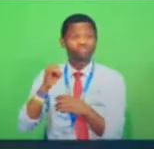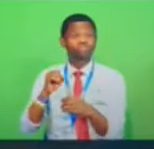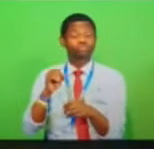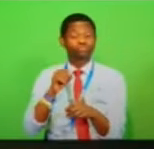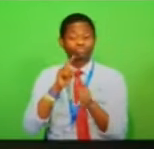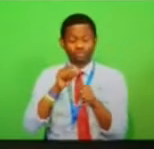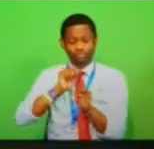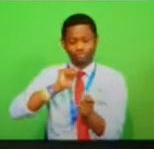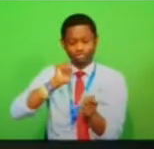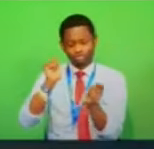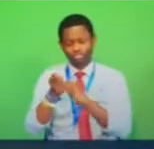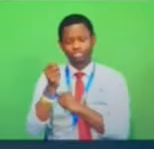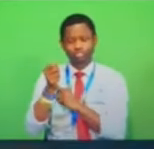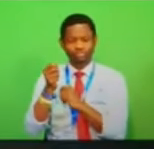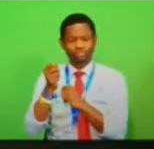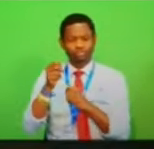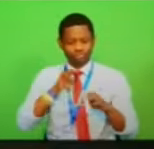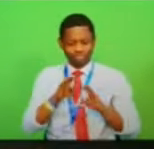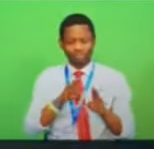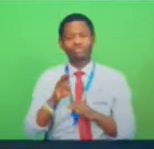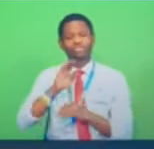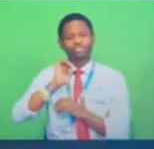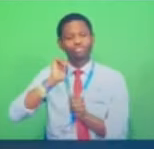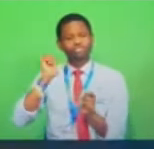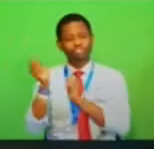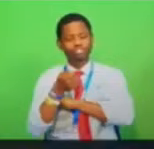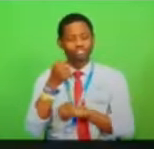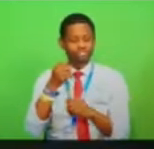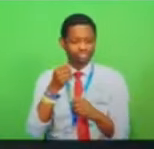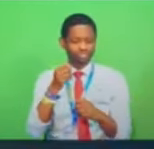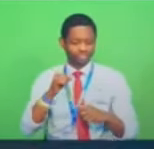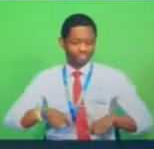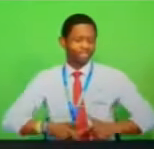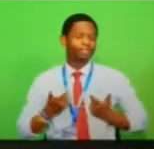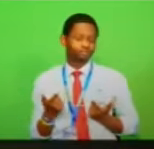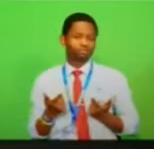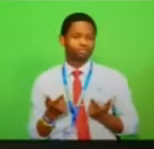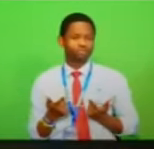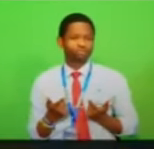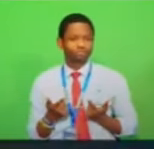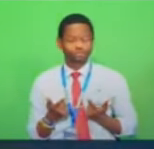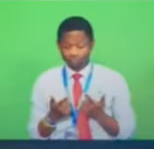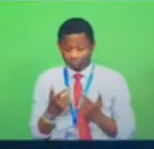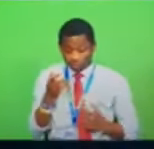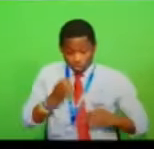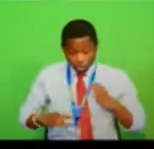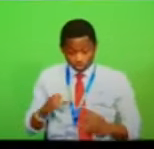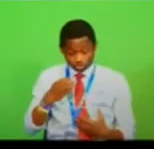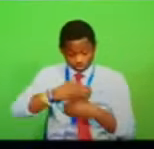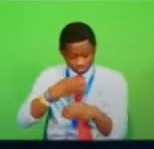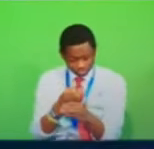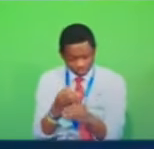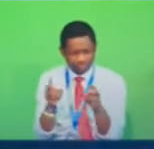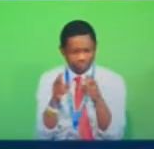creation, using the principles, values, and lifestyle of the kingdom. And culture creation is very,